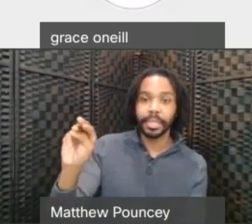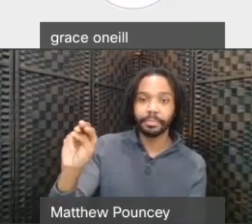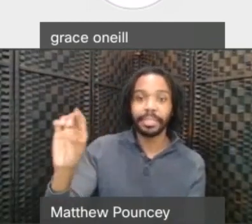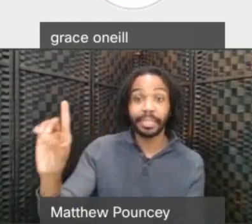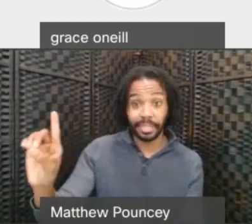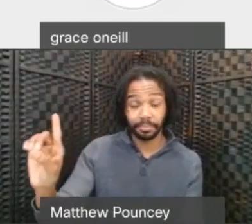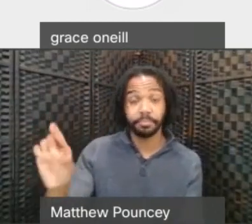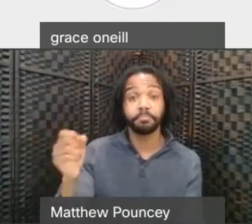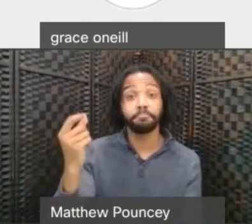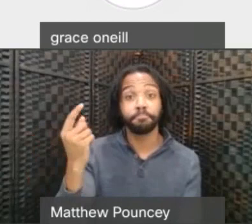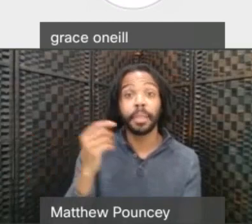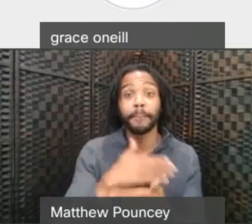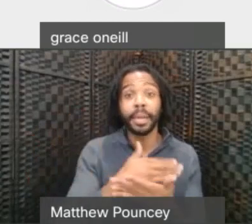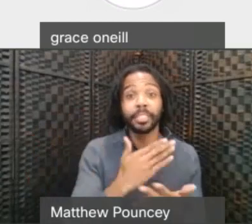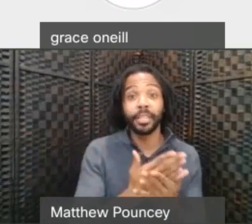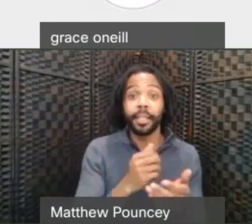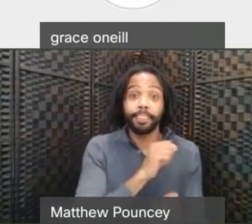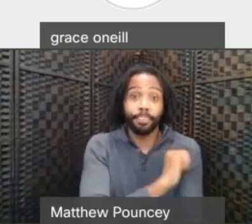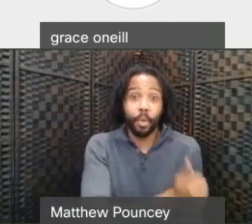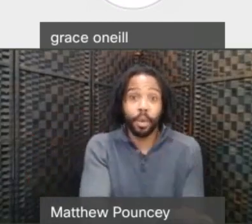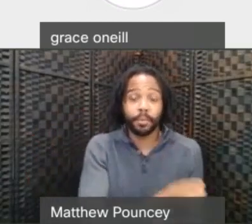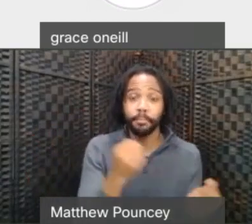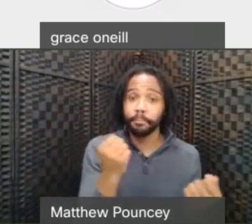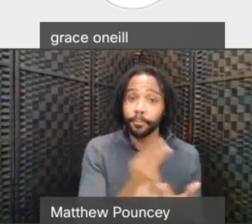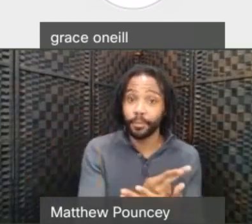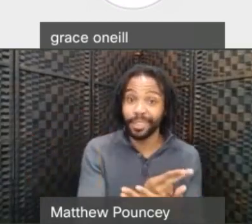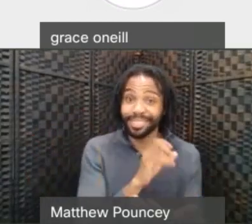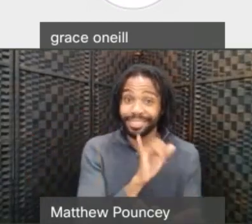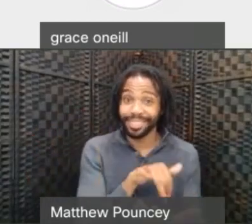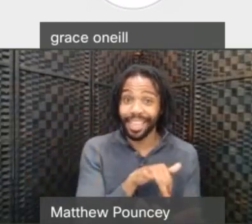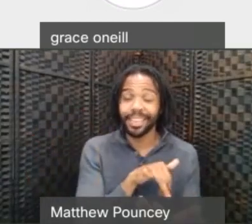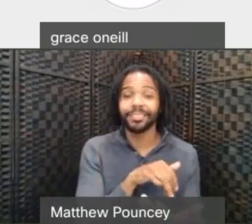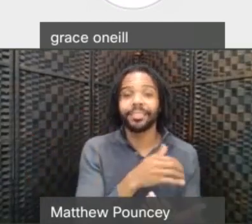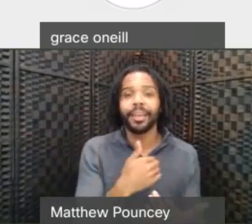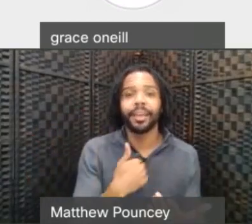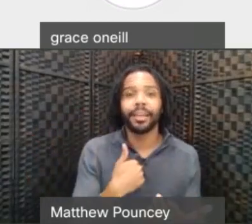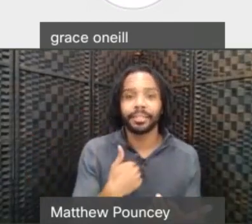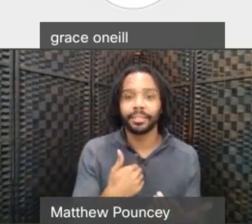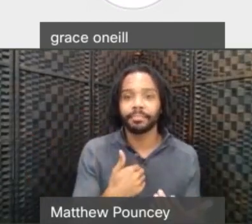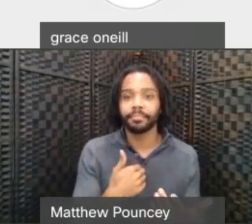budget authority approval is it gets passive council approval